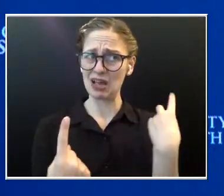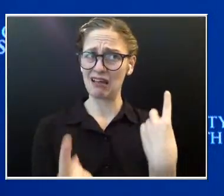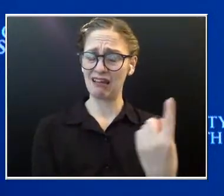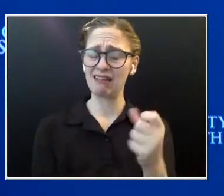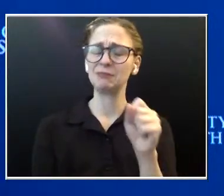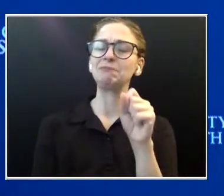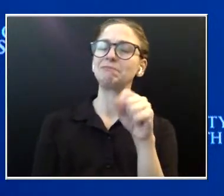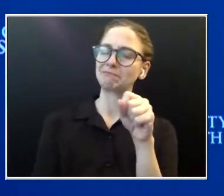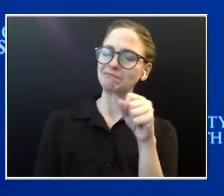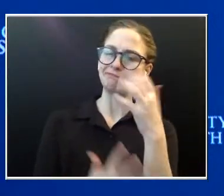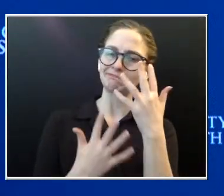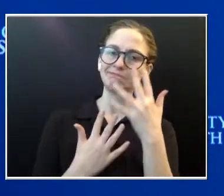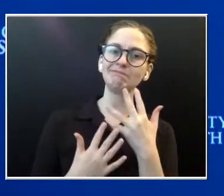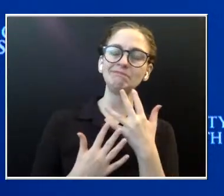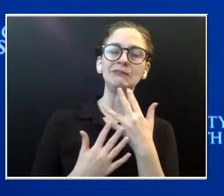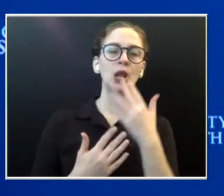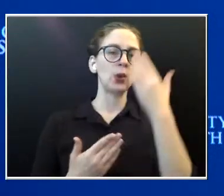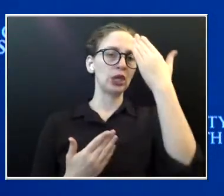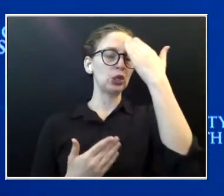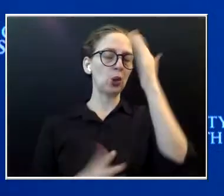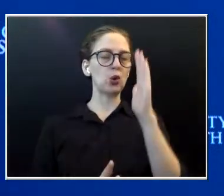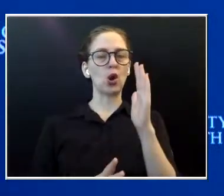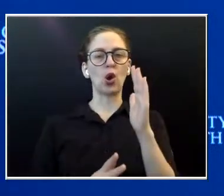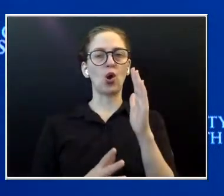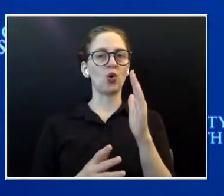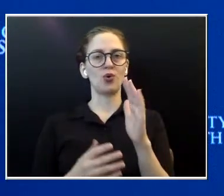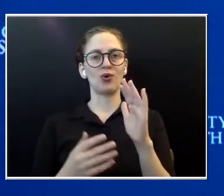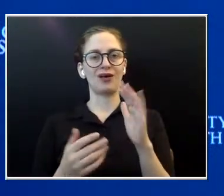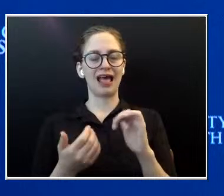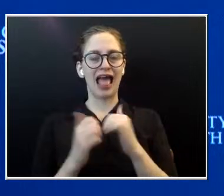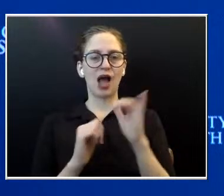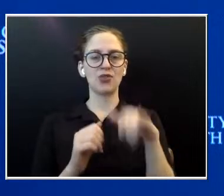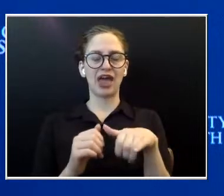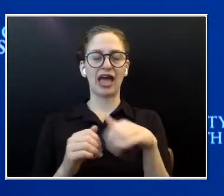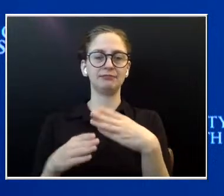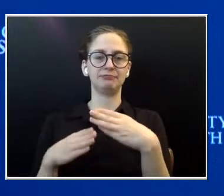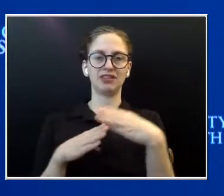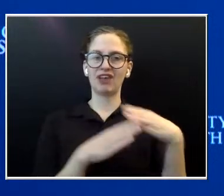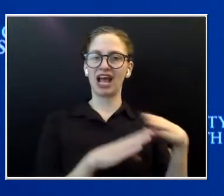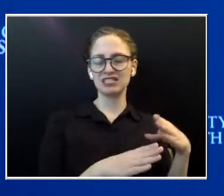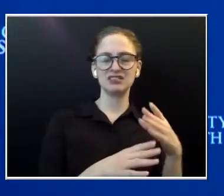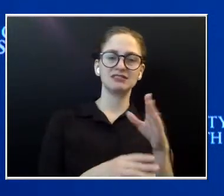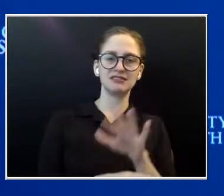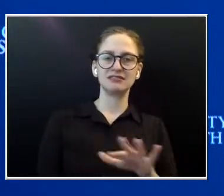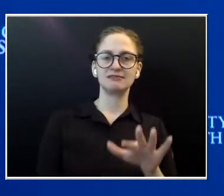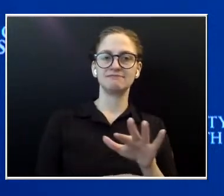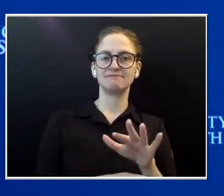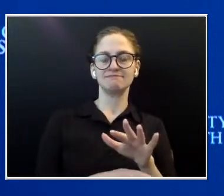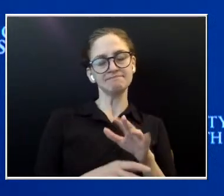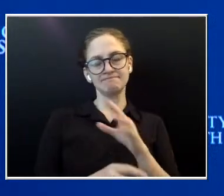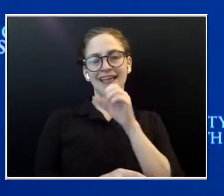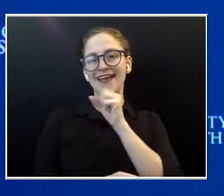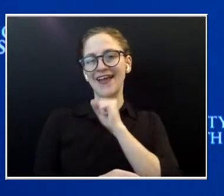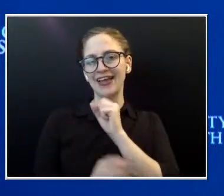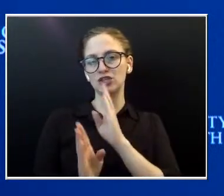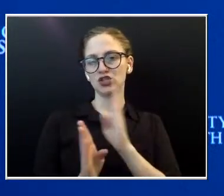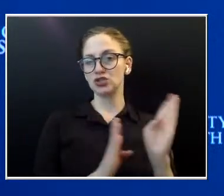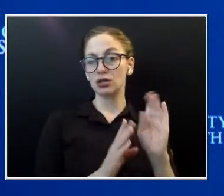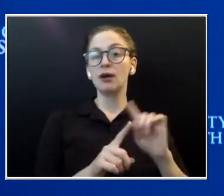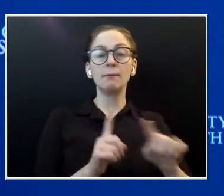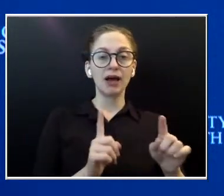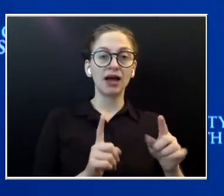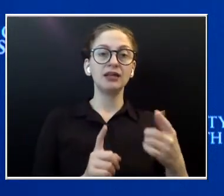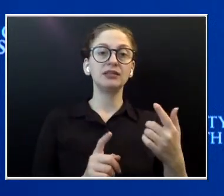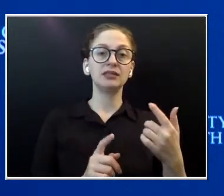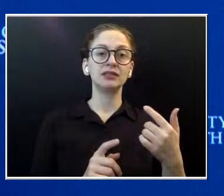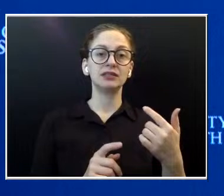the full demographics, but what we have been saying is that really COVID is more now a disease of the most at